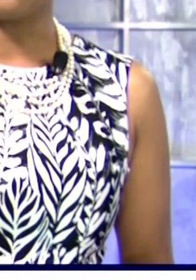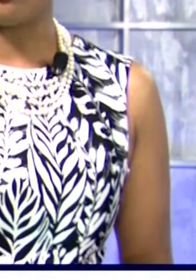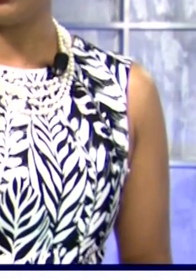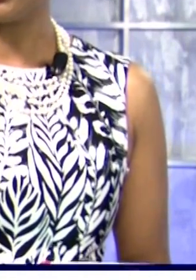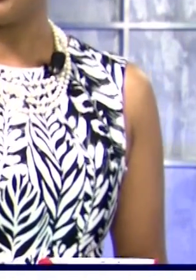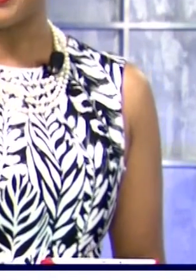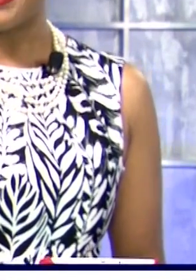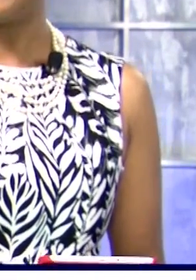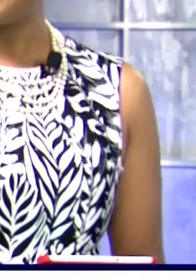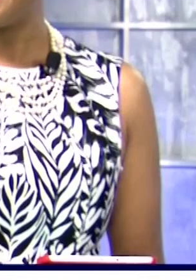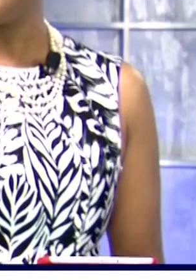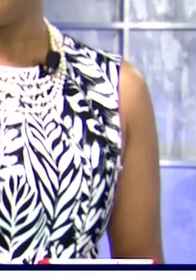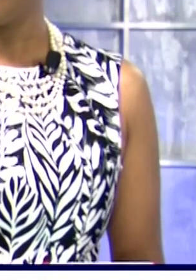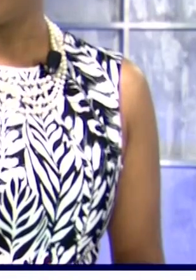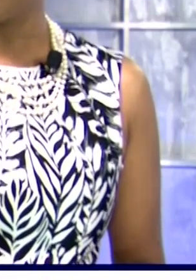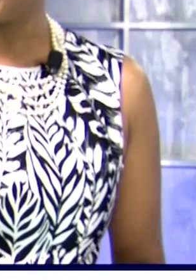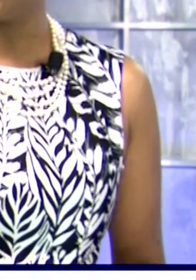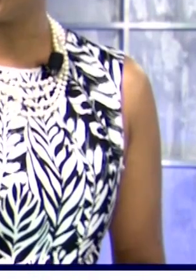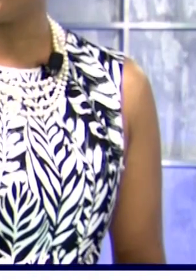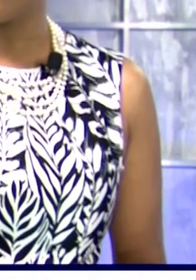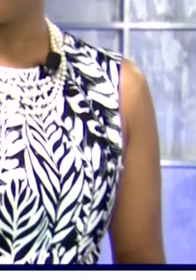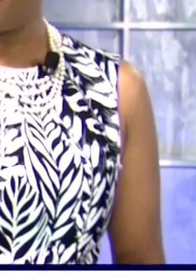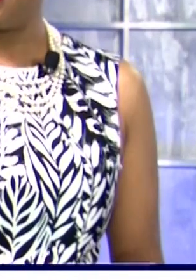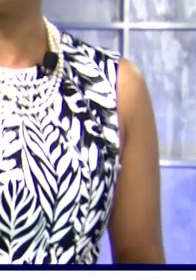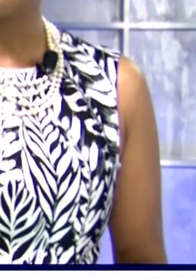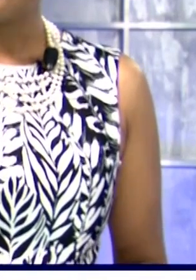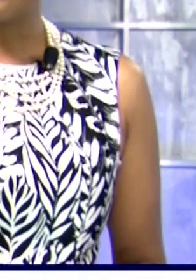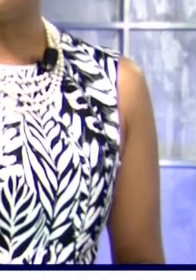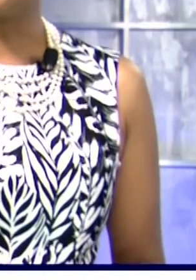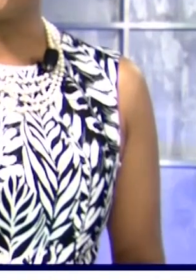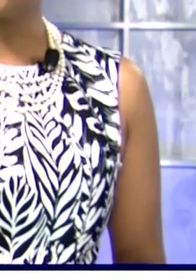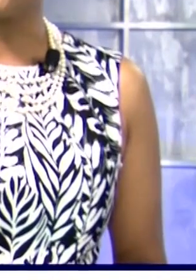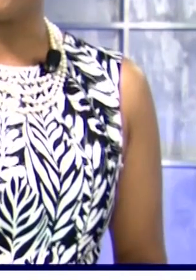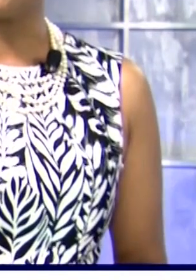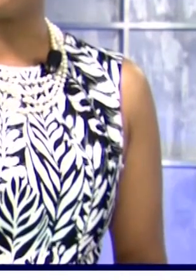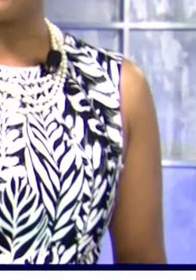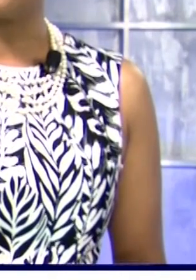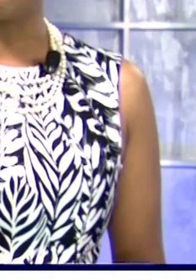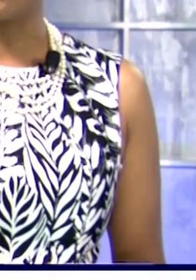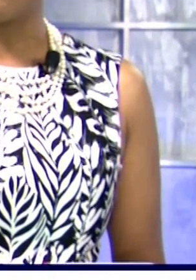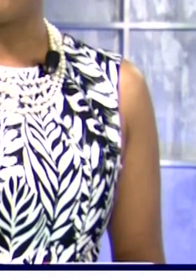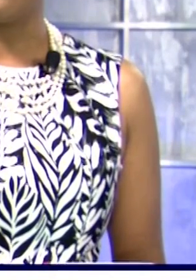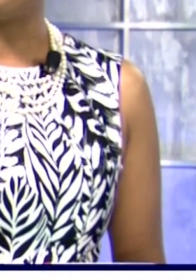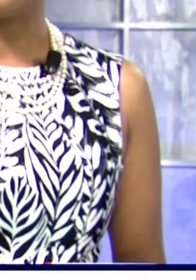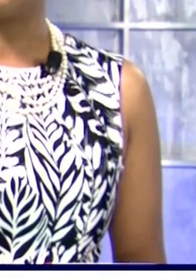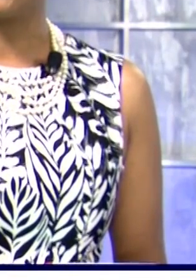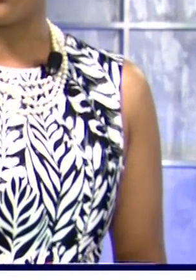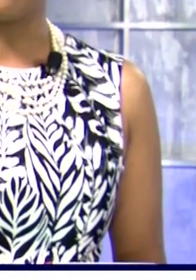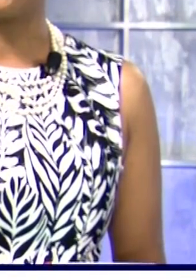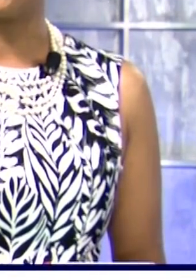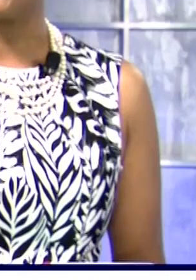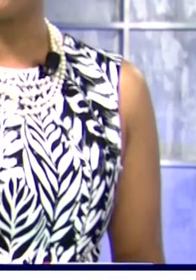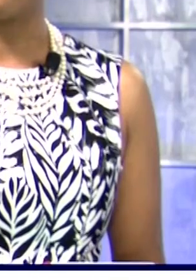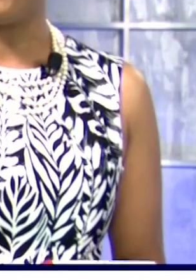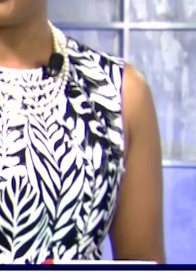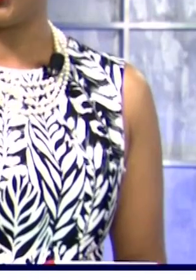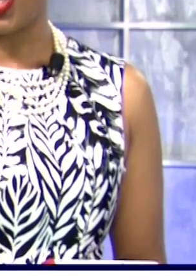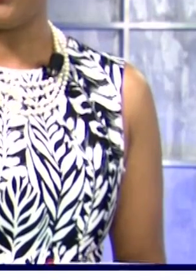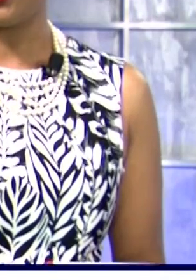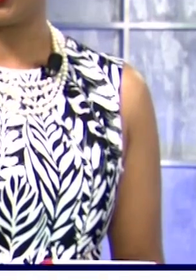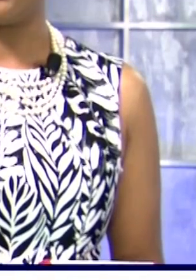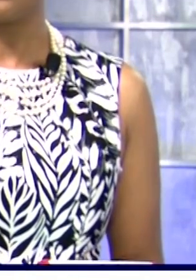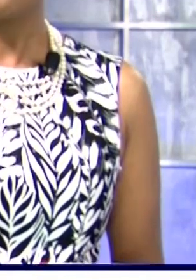Buju concert and can't get a flight to Barbados. And in sports, Barbados racks up more medals as 2 of 3